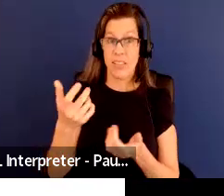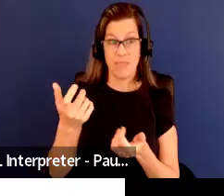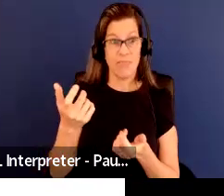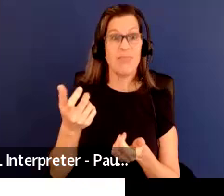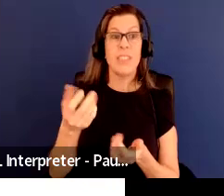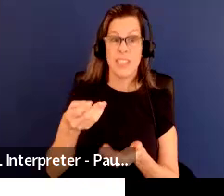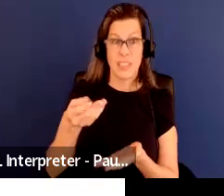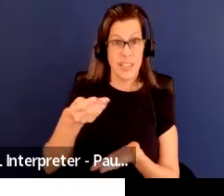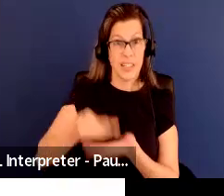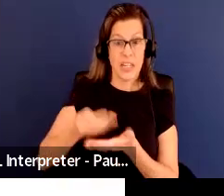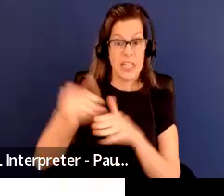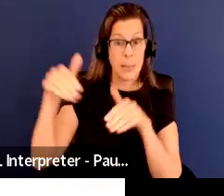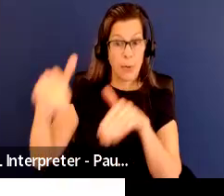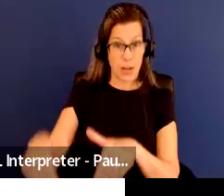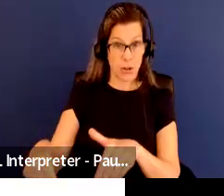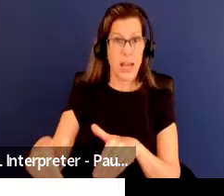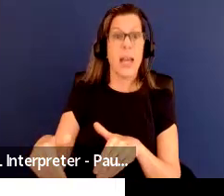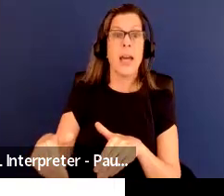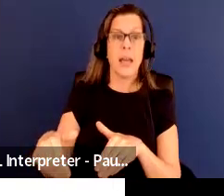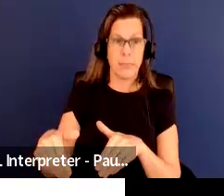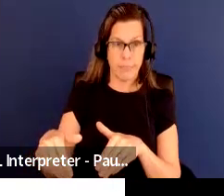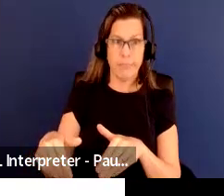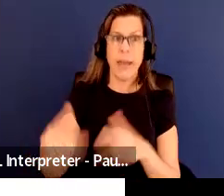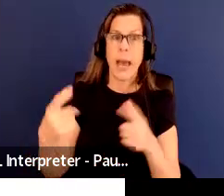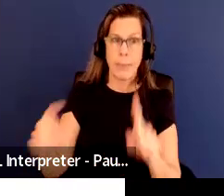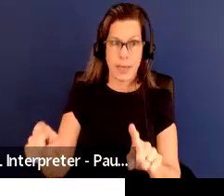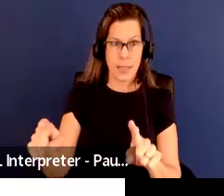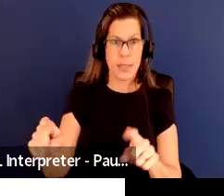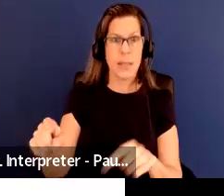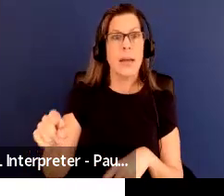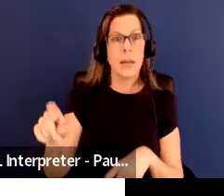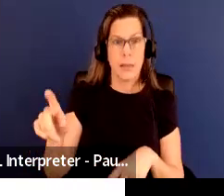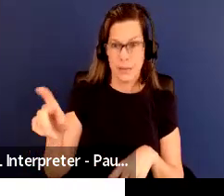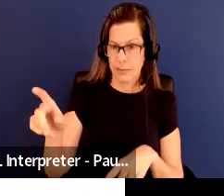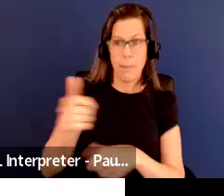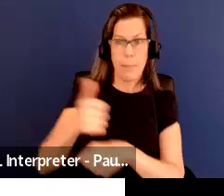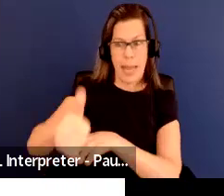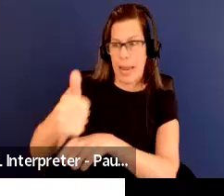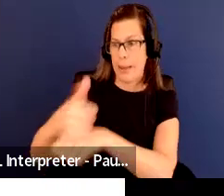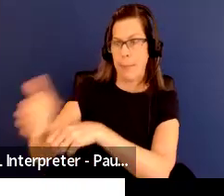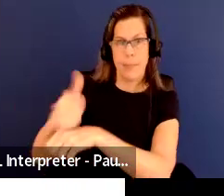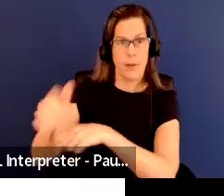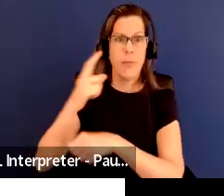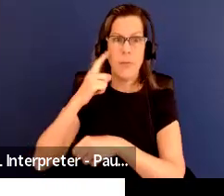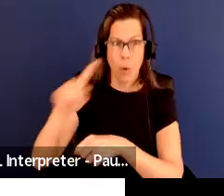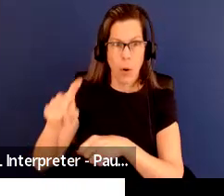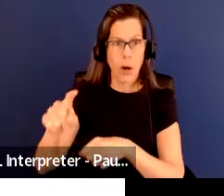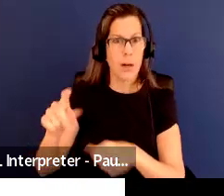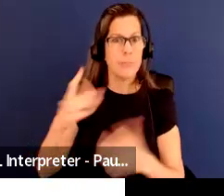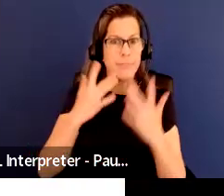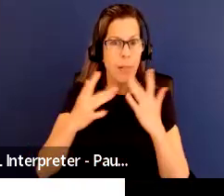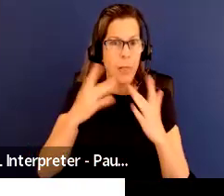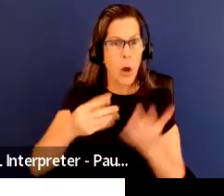Chinese, Mexicans are blamed for low wages and job shortages. So in 1930, with the Great Depression, happens